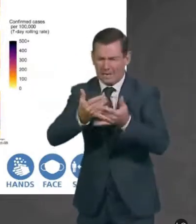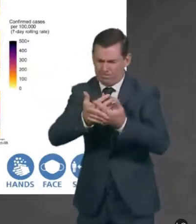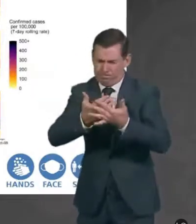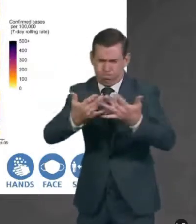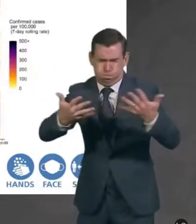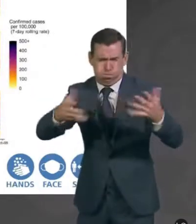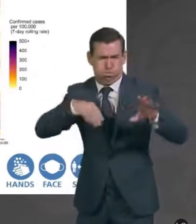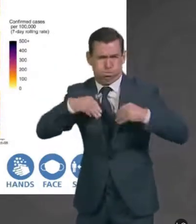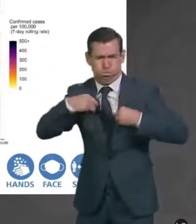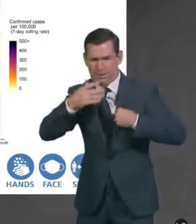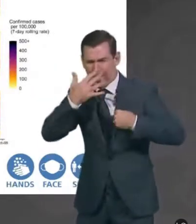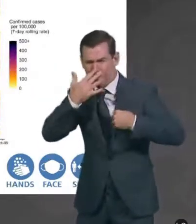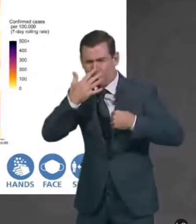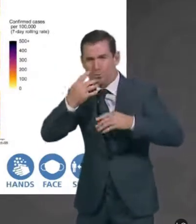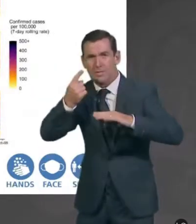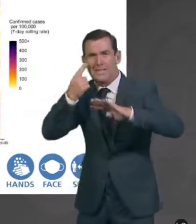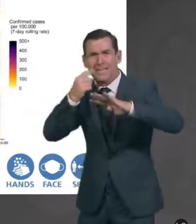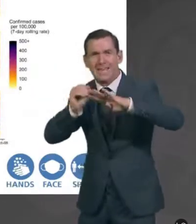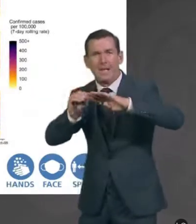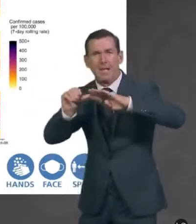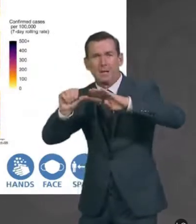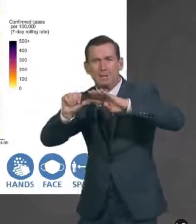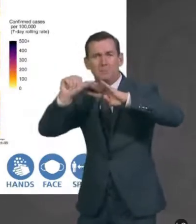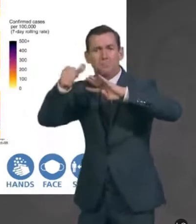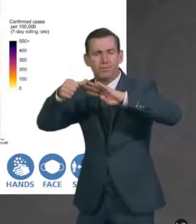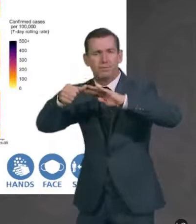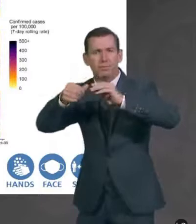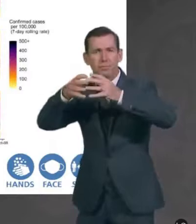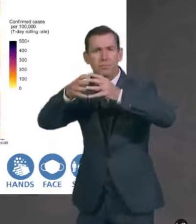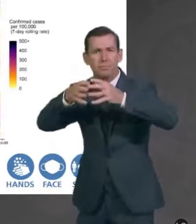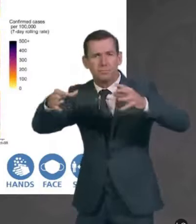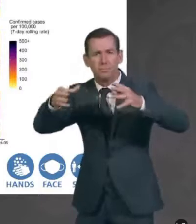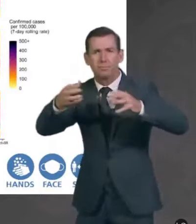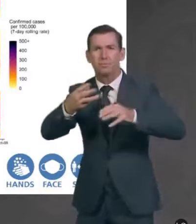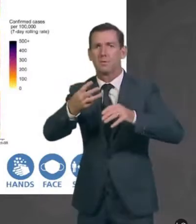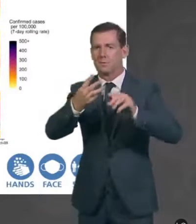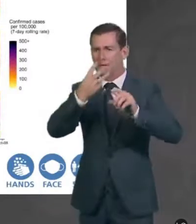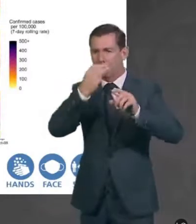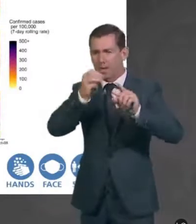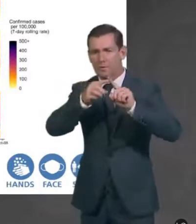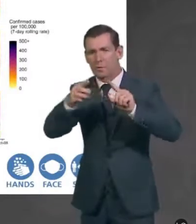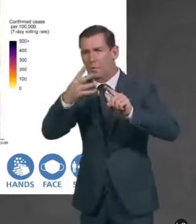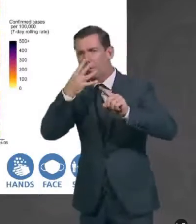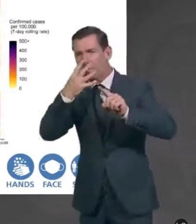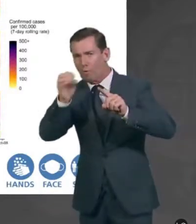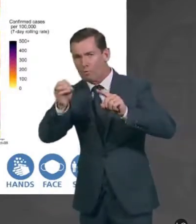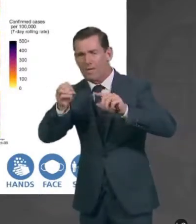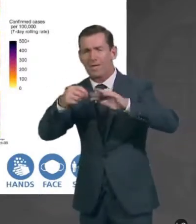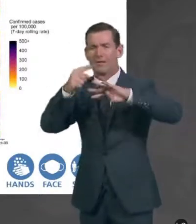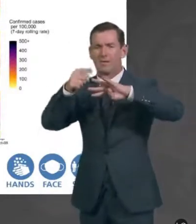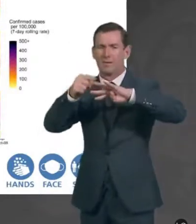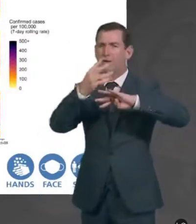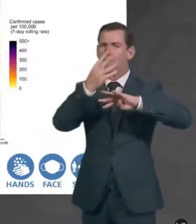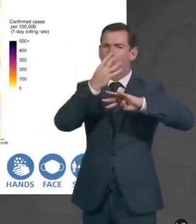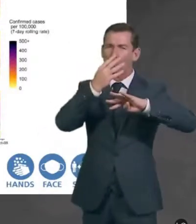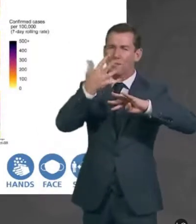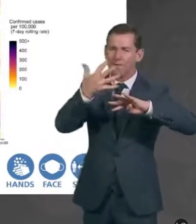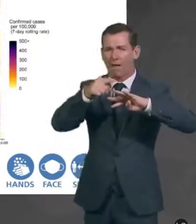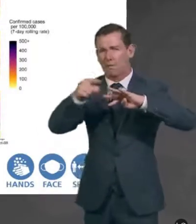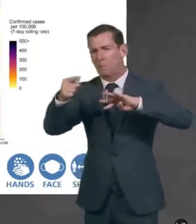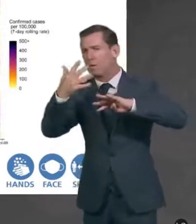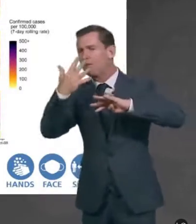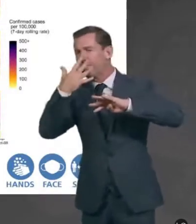in the 30 to 44-year-olds, the 45 to 59s, and of course the over 60s. So we're seeing